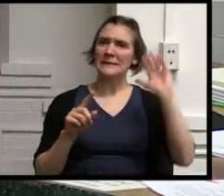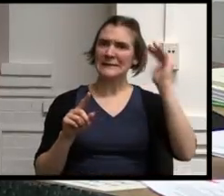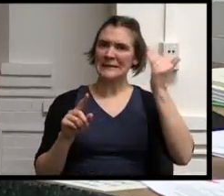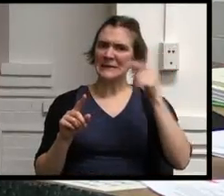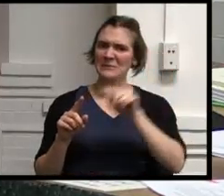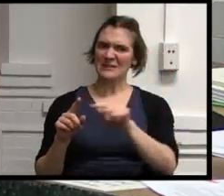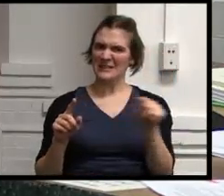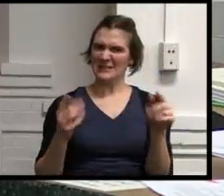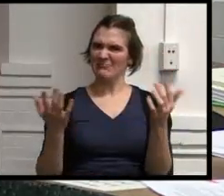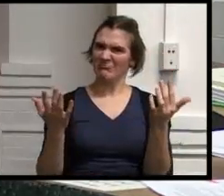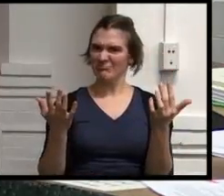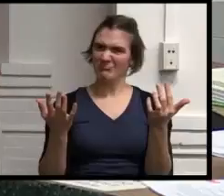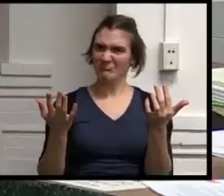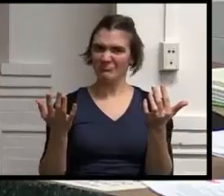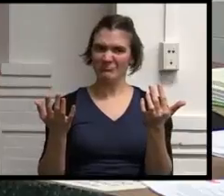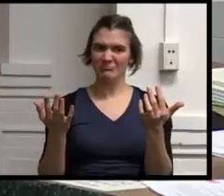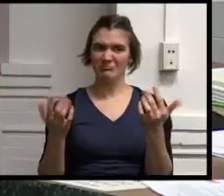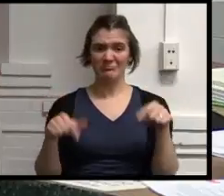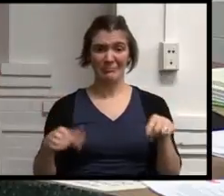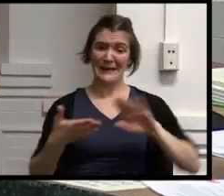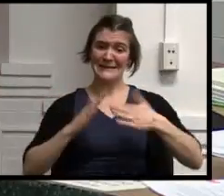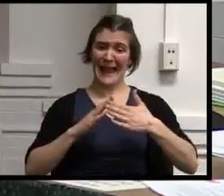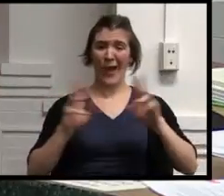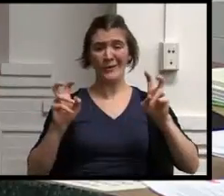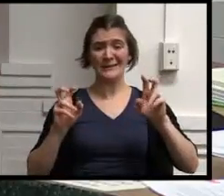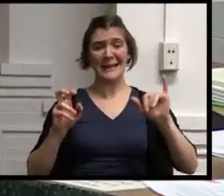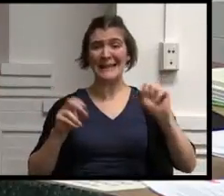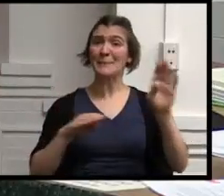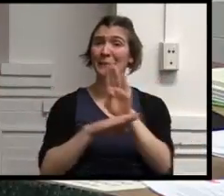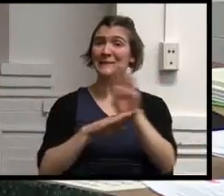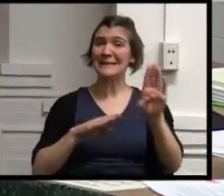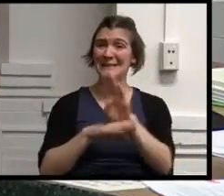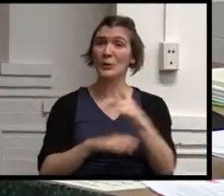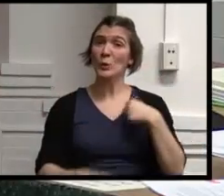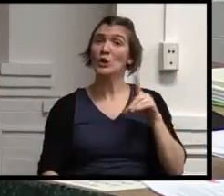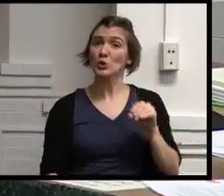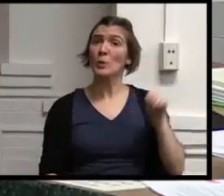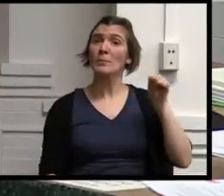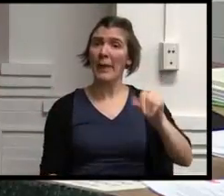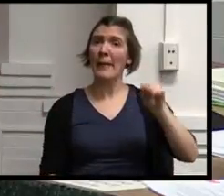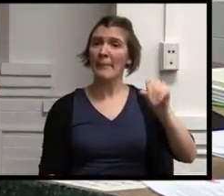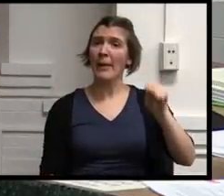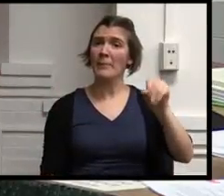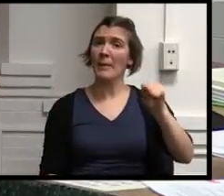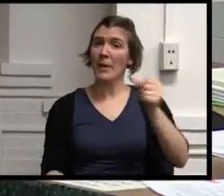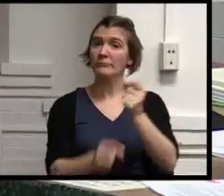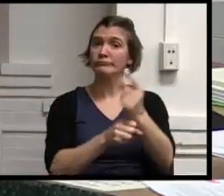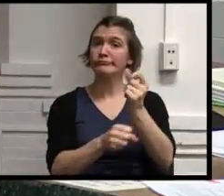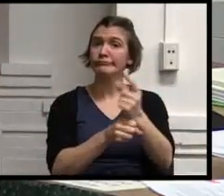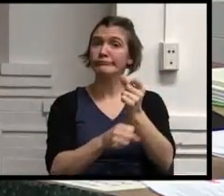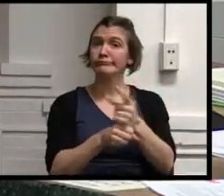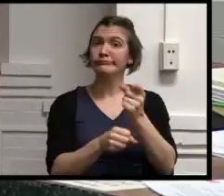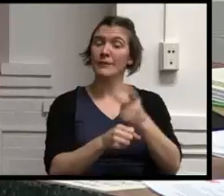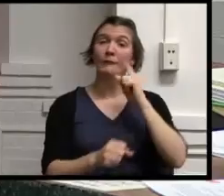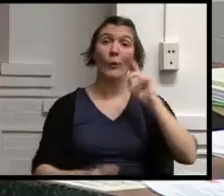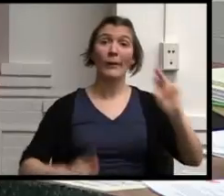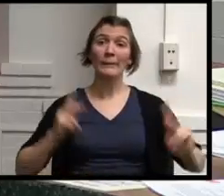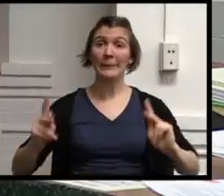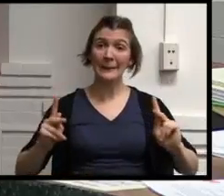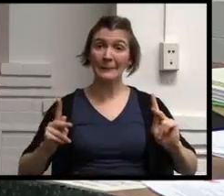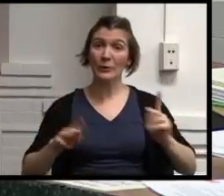is that in actuality, we as a business pay on a going rate annually for